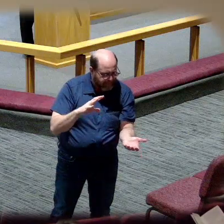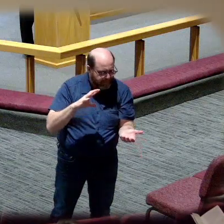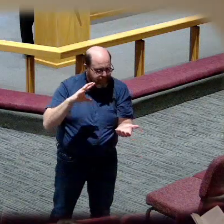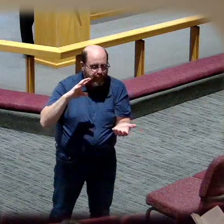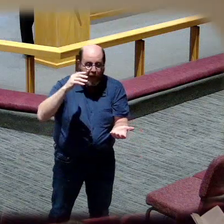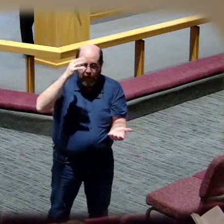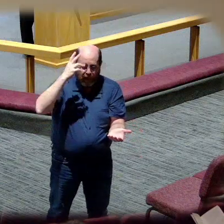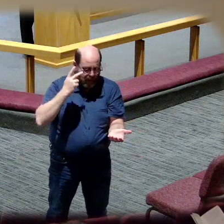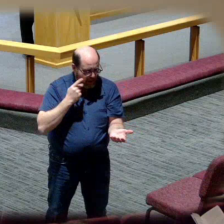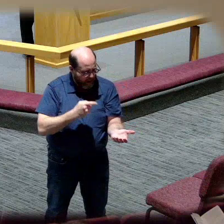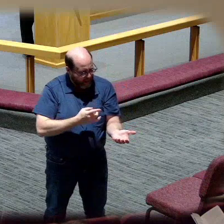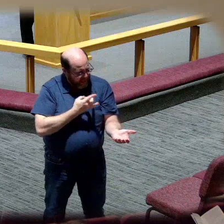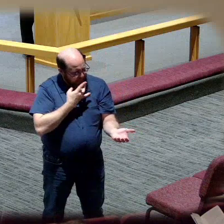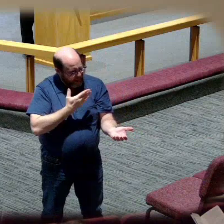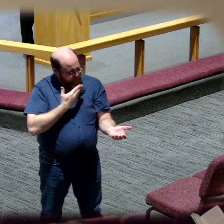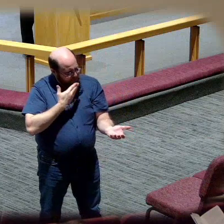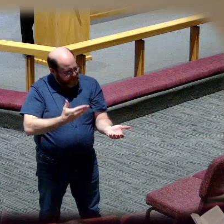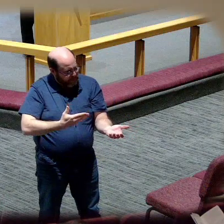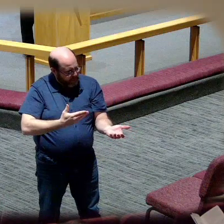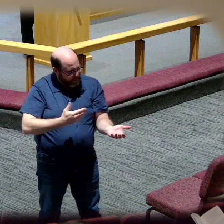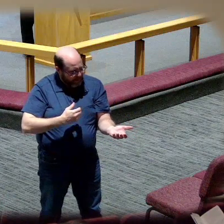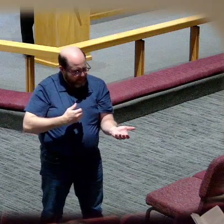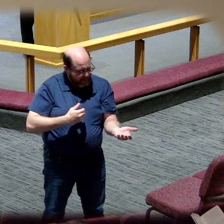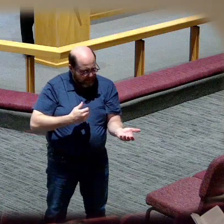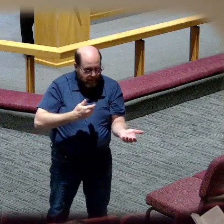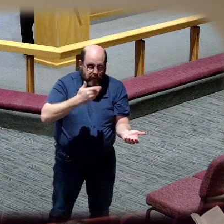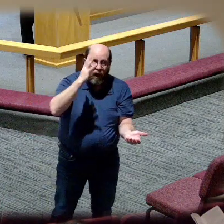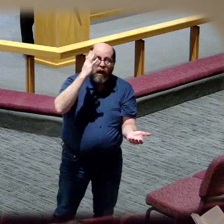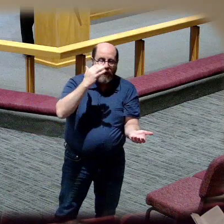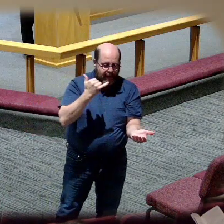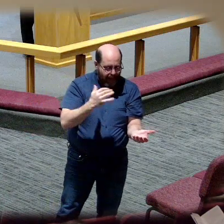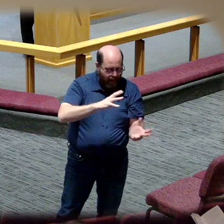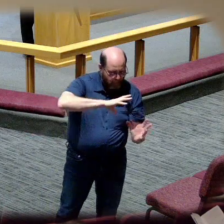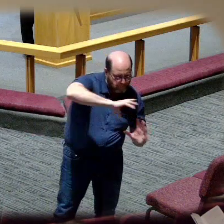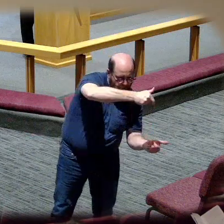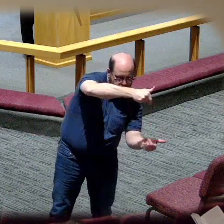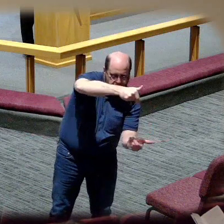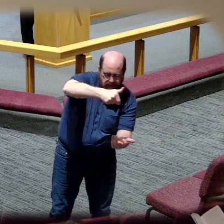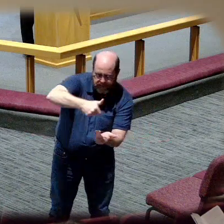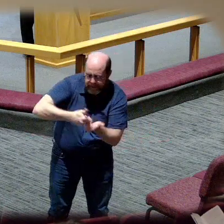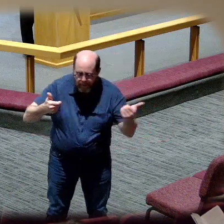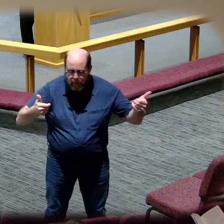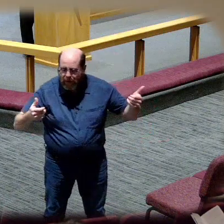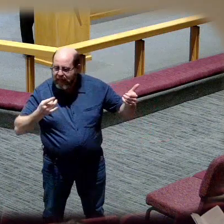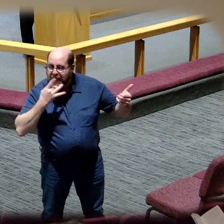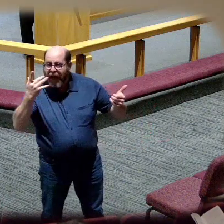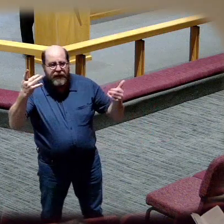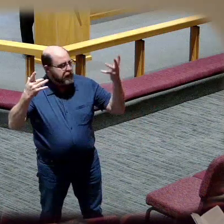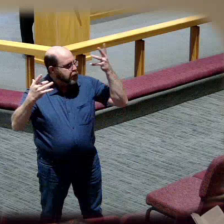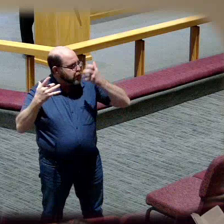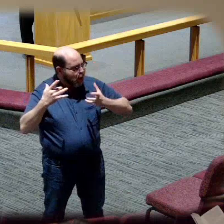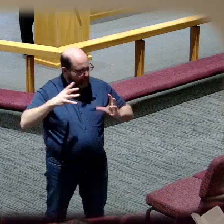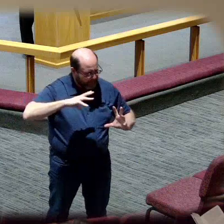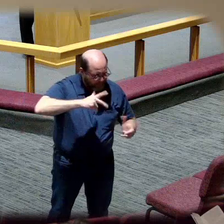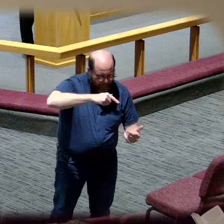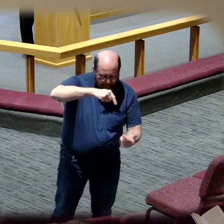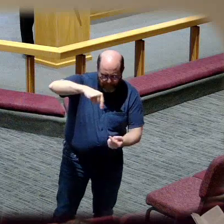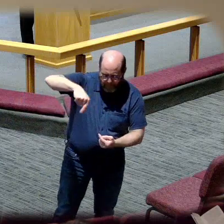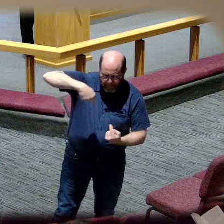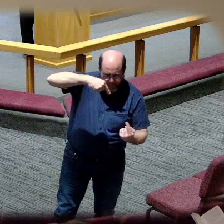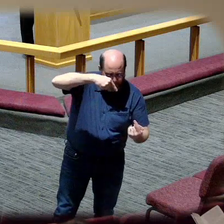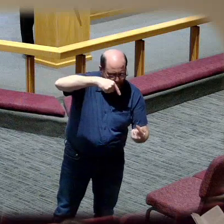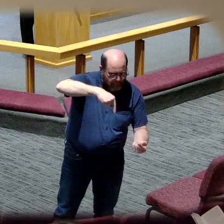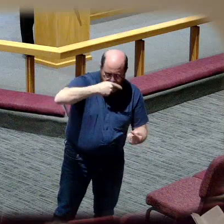And God saw that the light was good, and God separated the light from the darkness. God called the